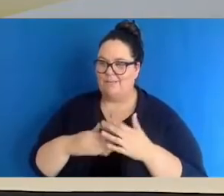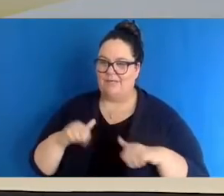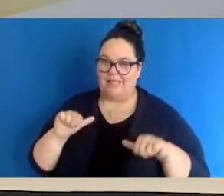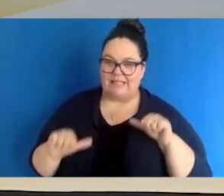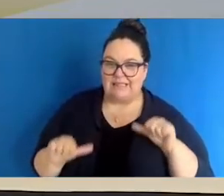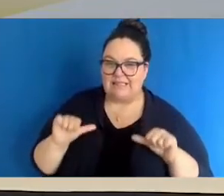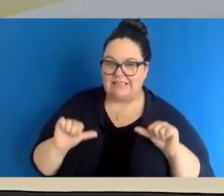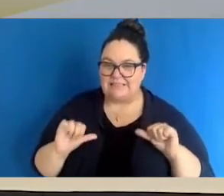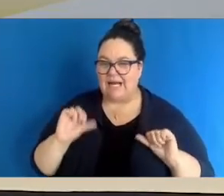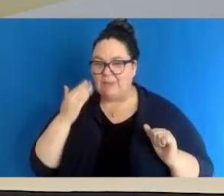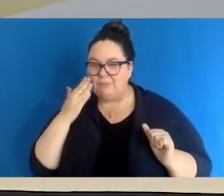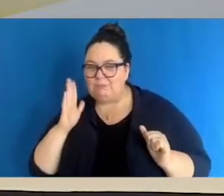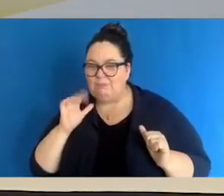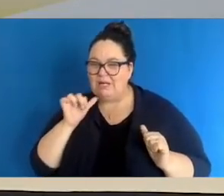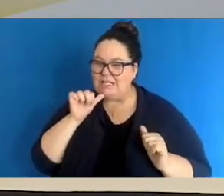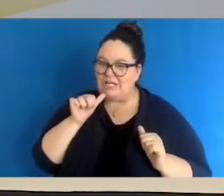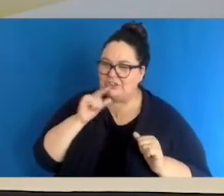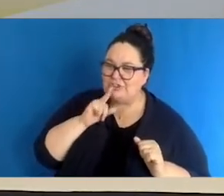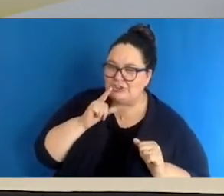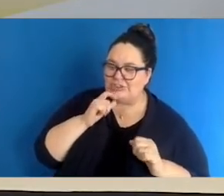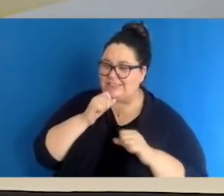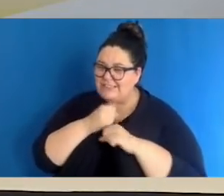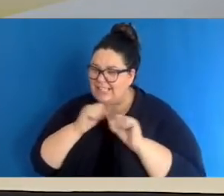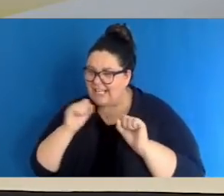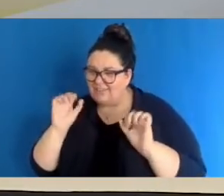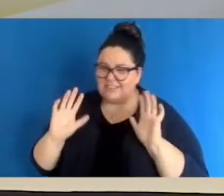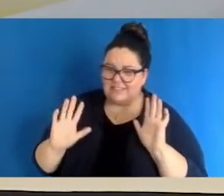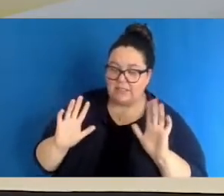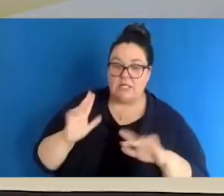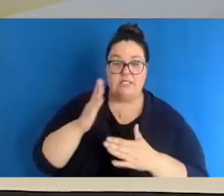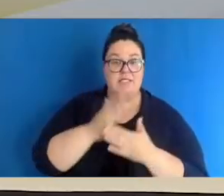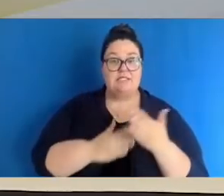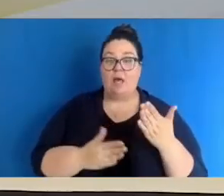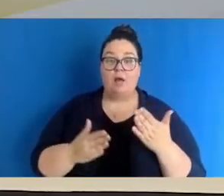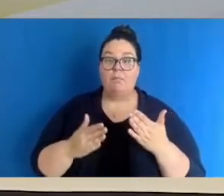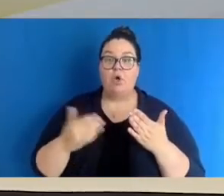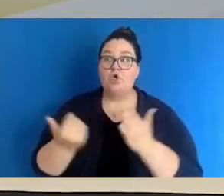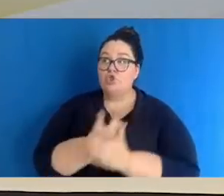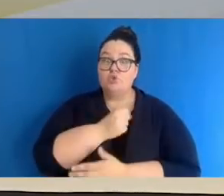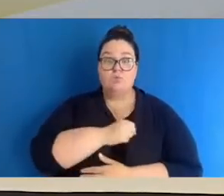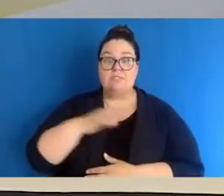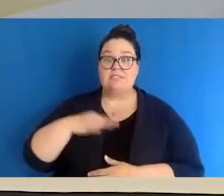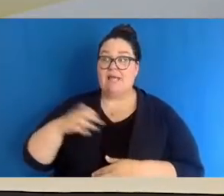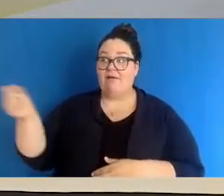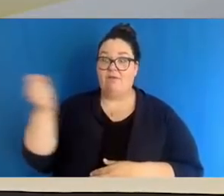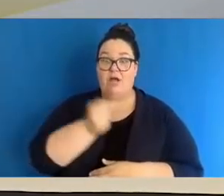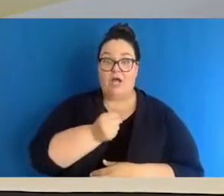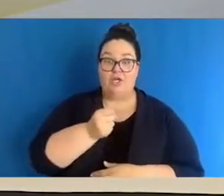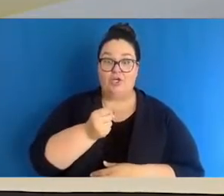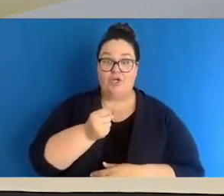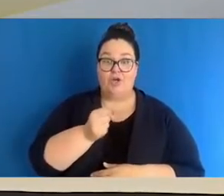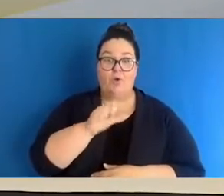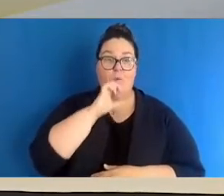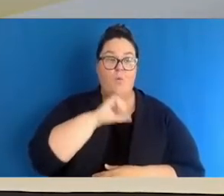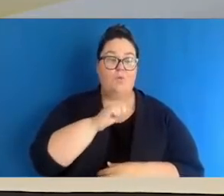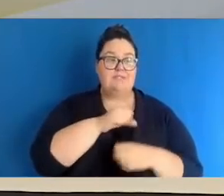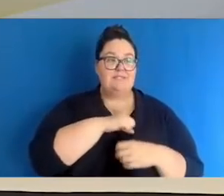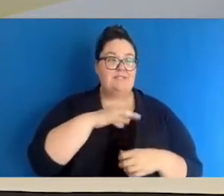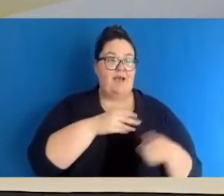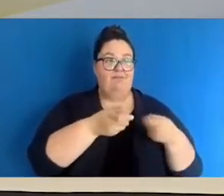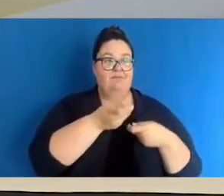hesitancy, but and some of it is turnover of new staff. That's the other potential problem,